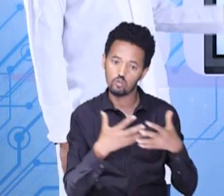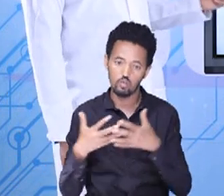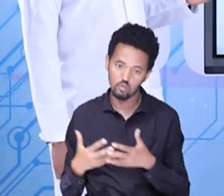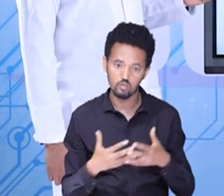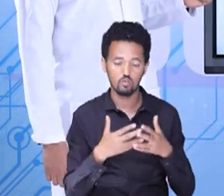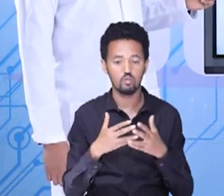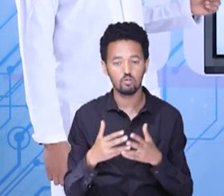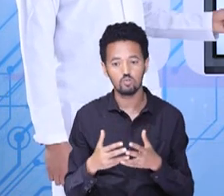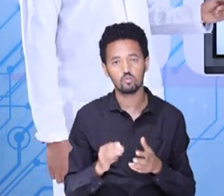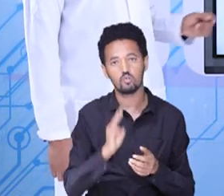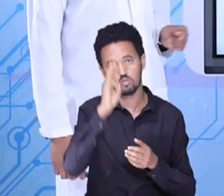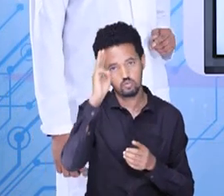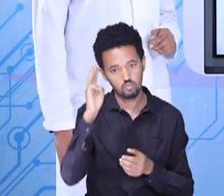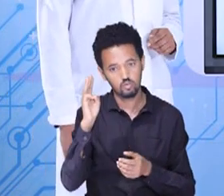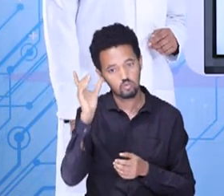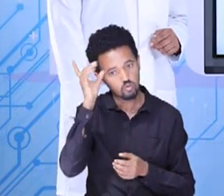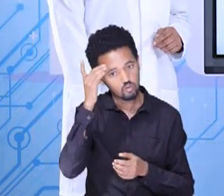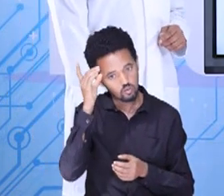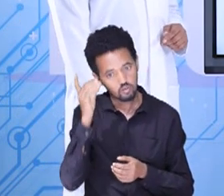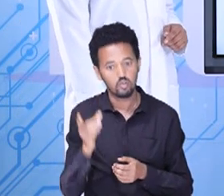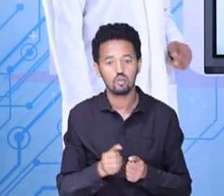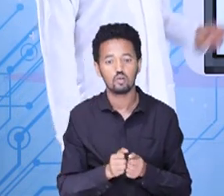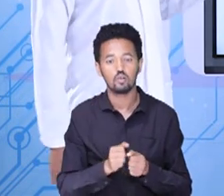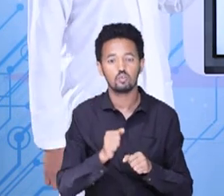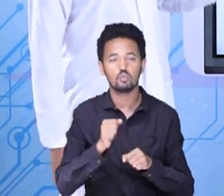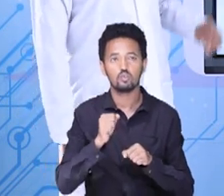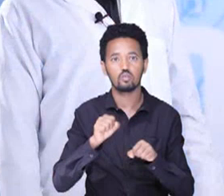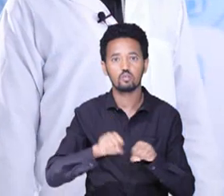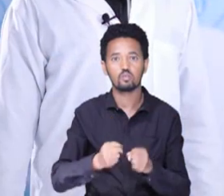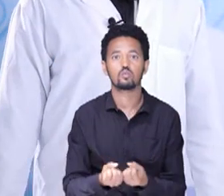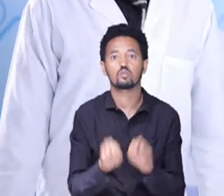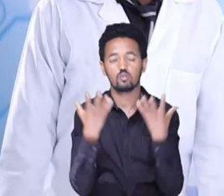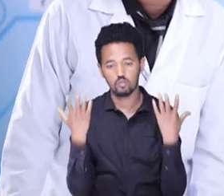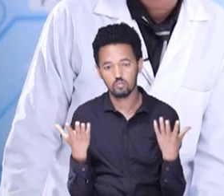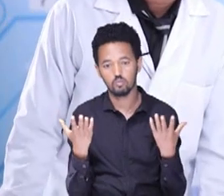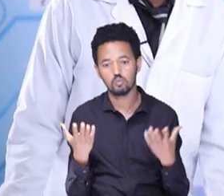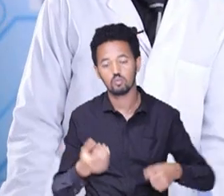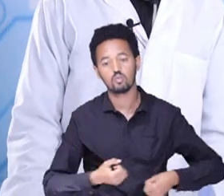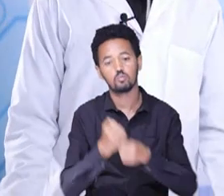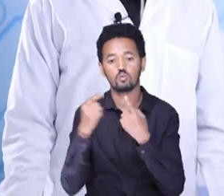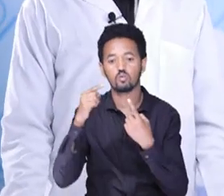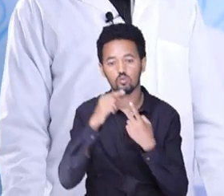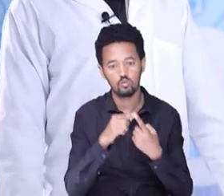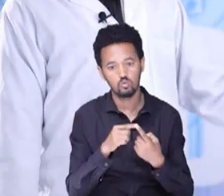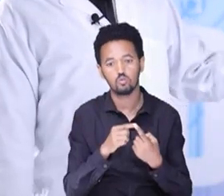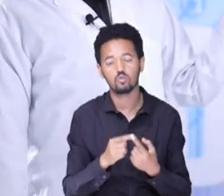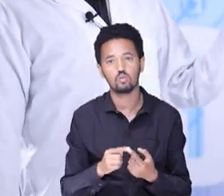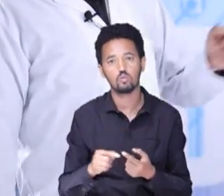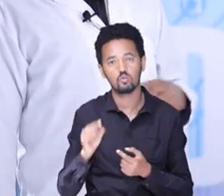Korea with North under communism, but the UN gave military support to South